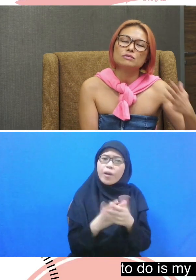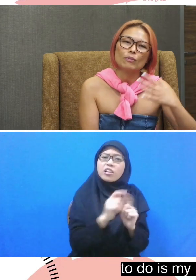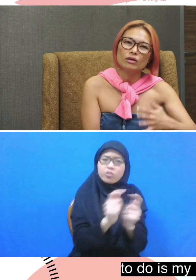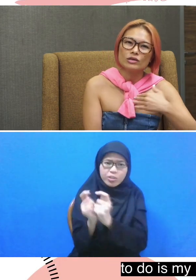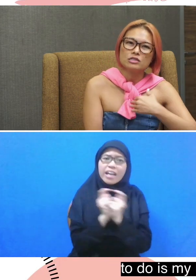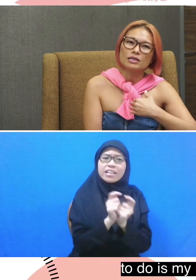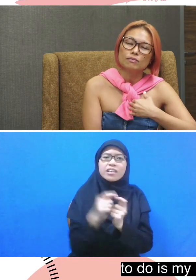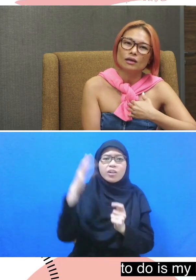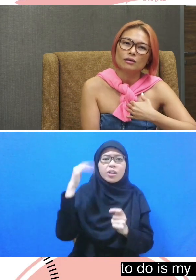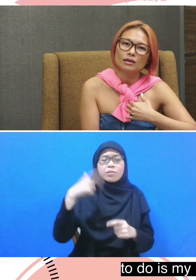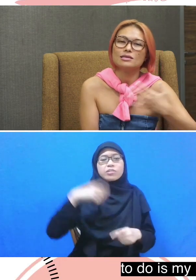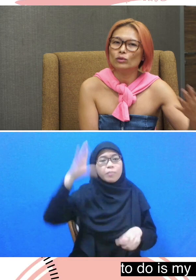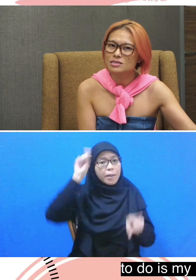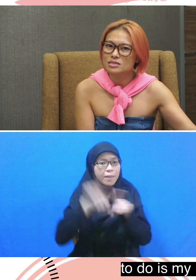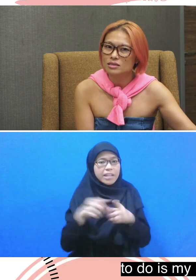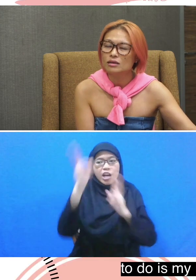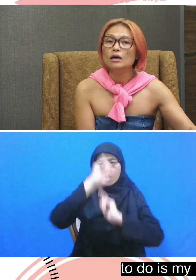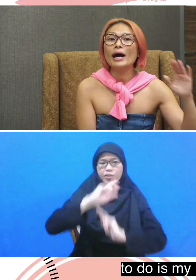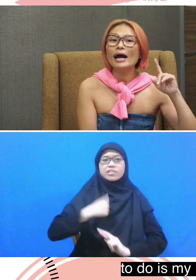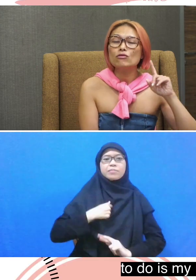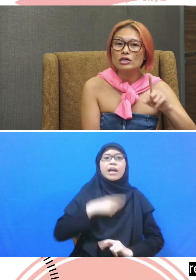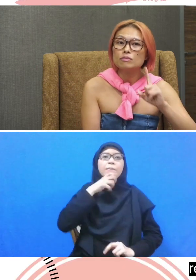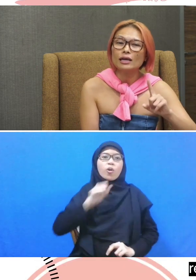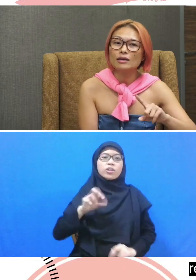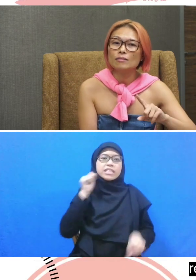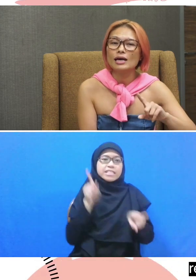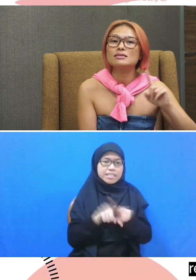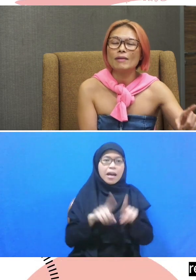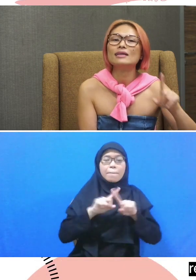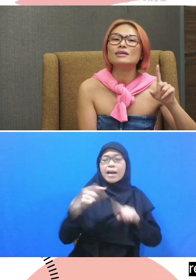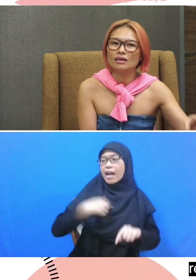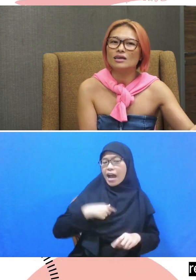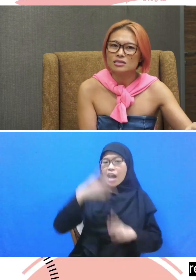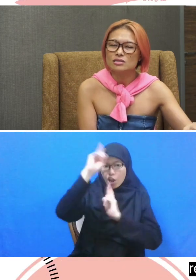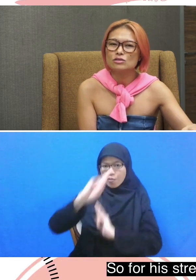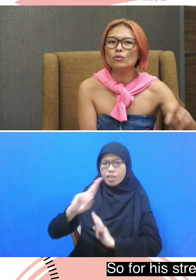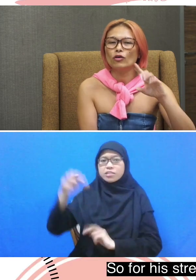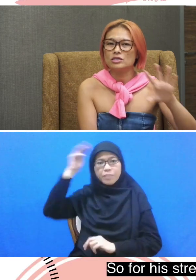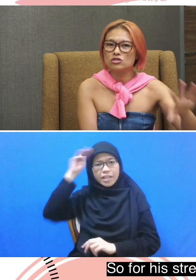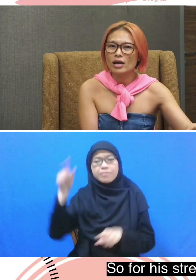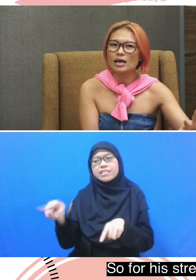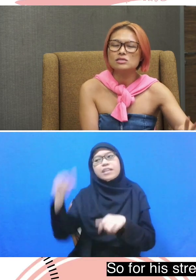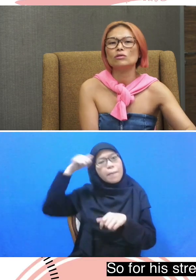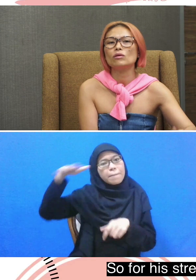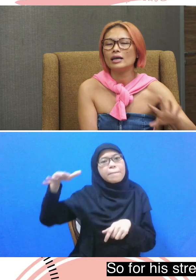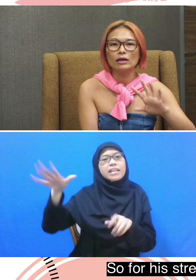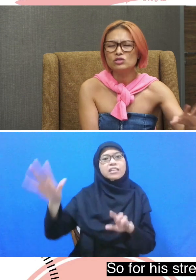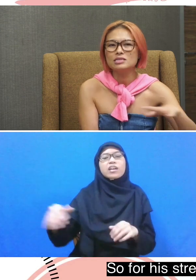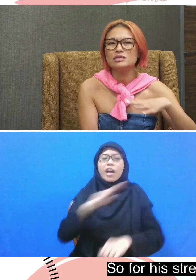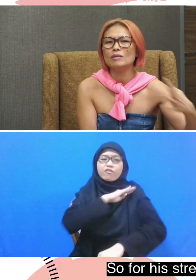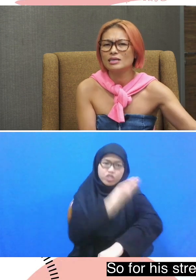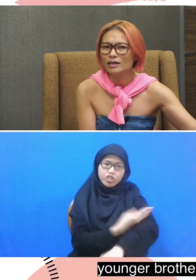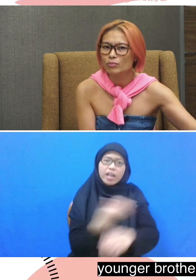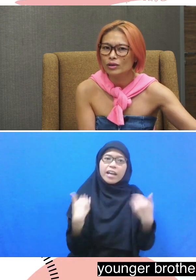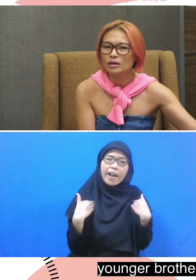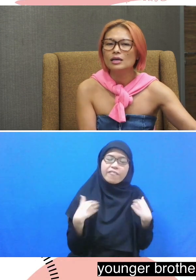to do is my brother respects me as an older sister, but I respect him as the man that he is. So for his strengths, you know, and I don't just see